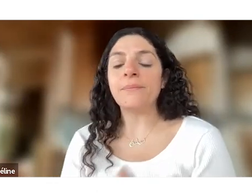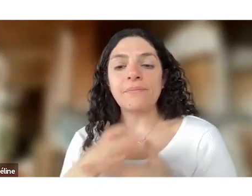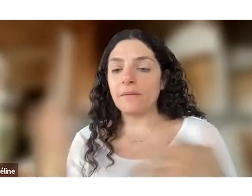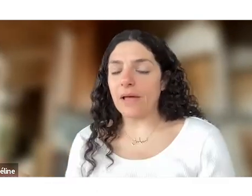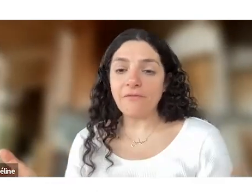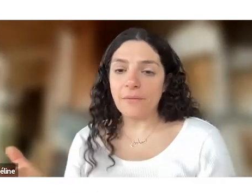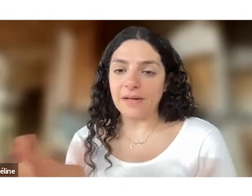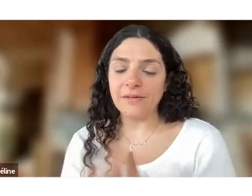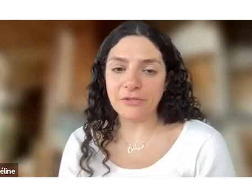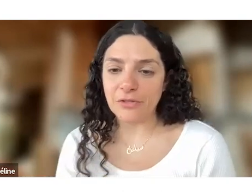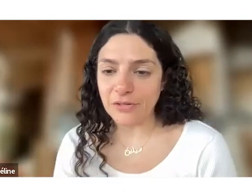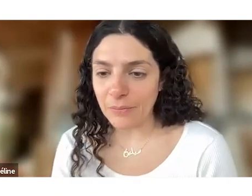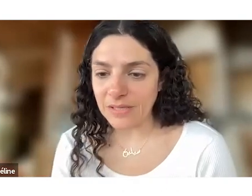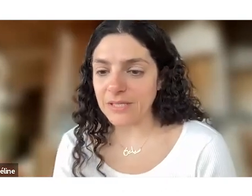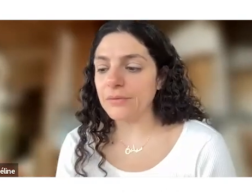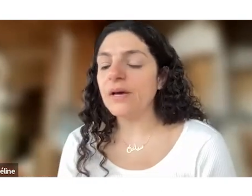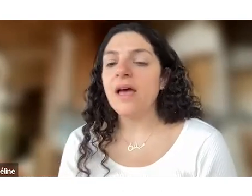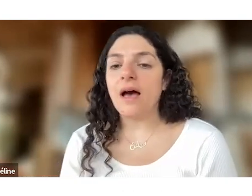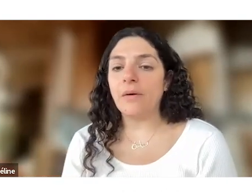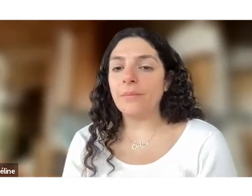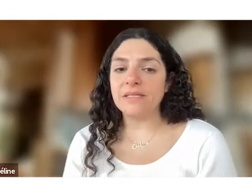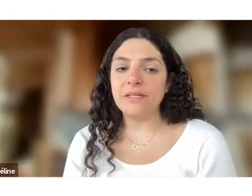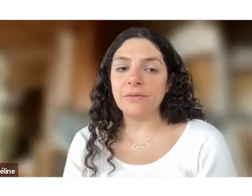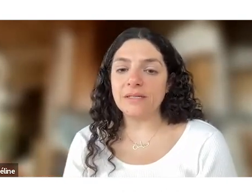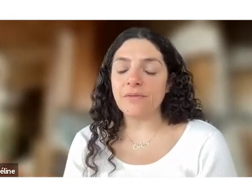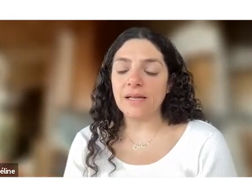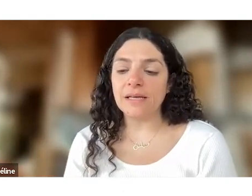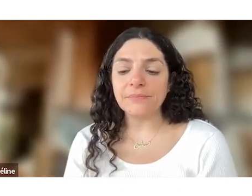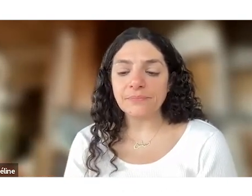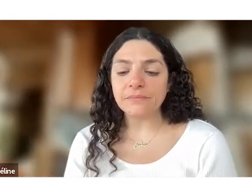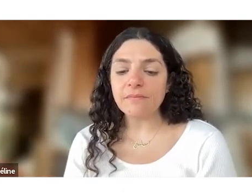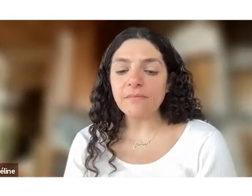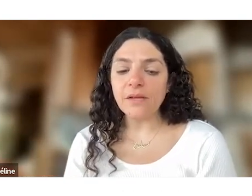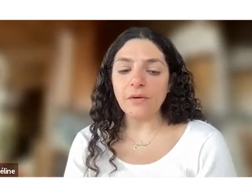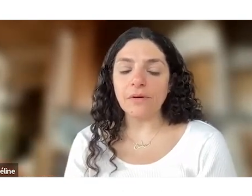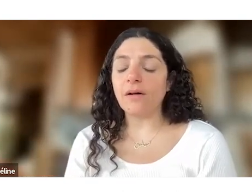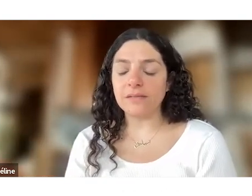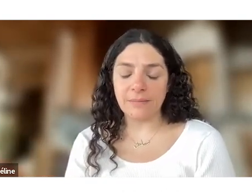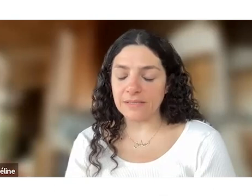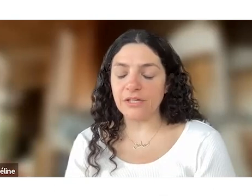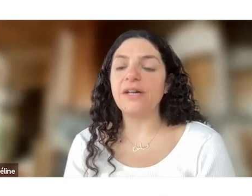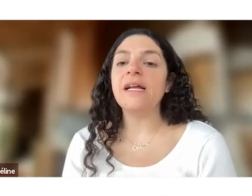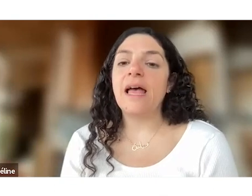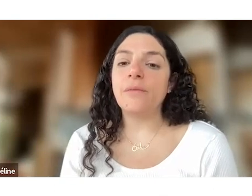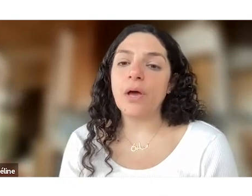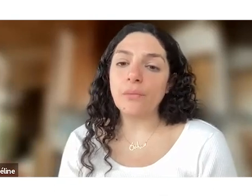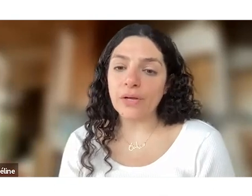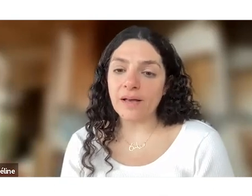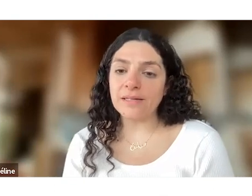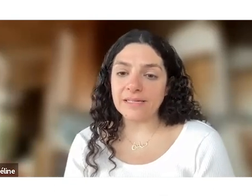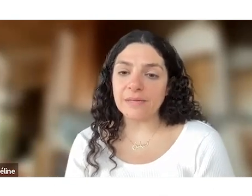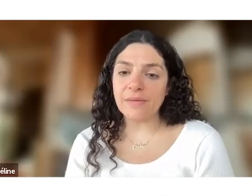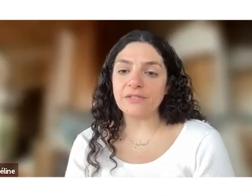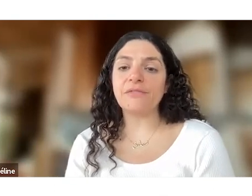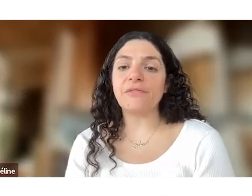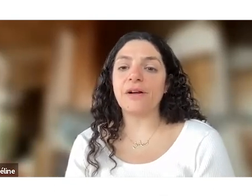of everyone who's joined OpenEDU. OpenEDU is running, all semester, and we are working